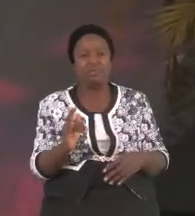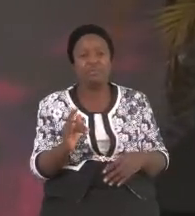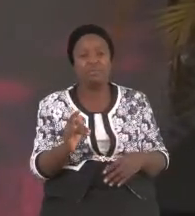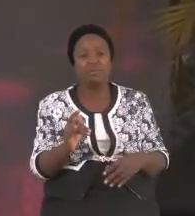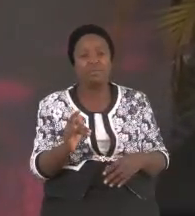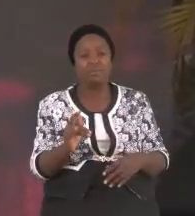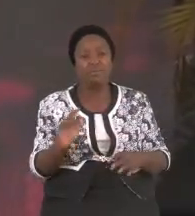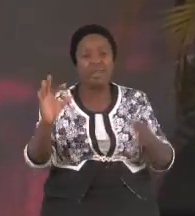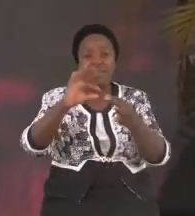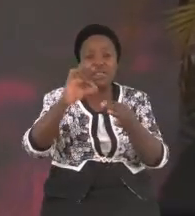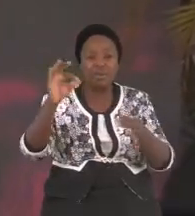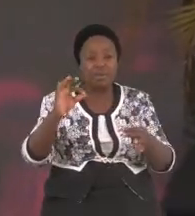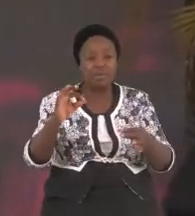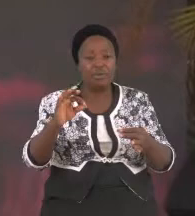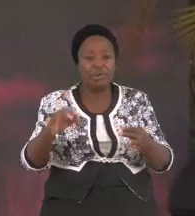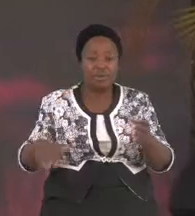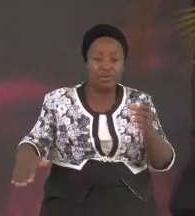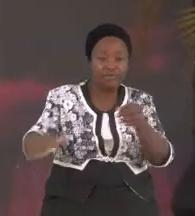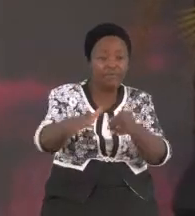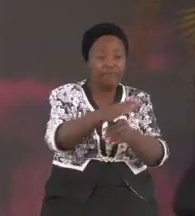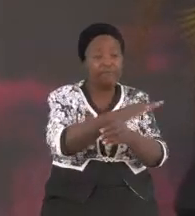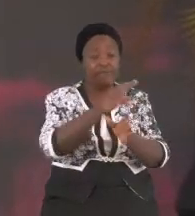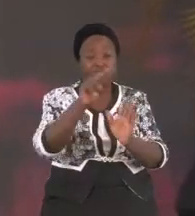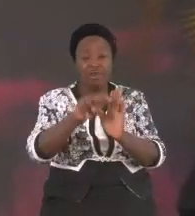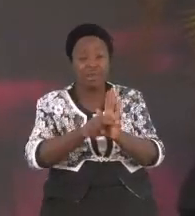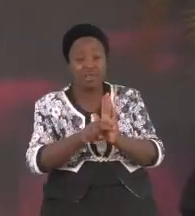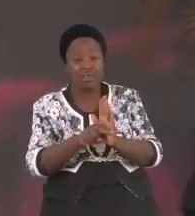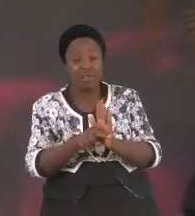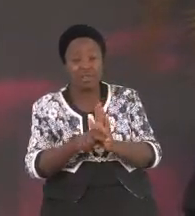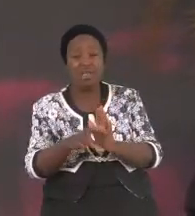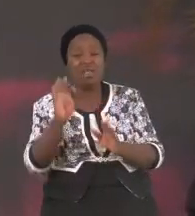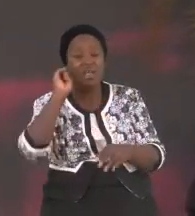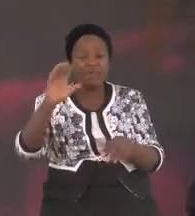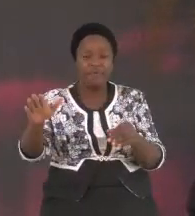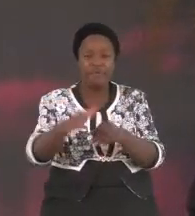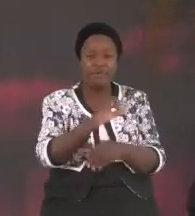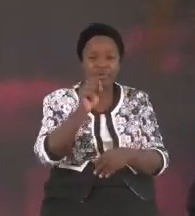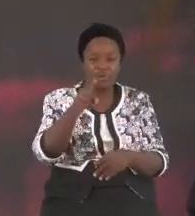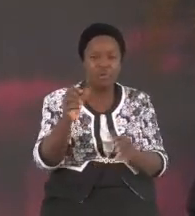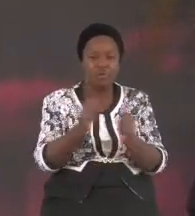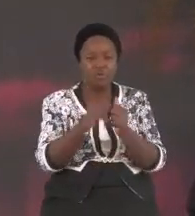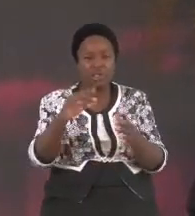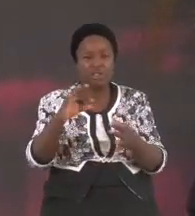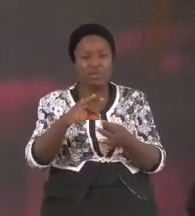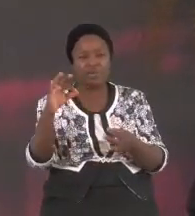Spirit saturation. He fills you with the Spirit.